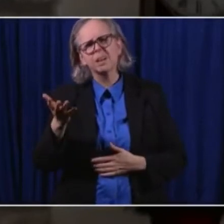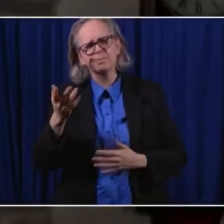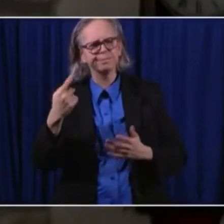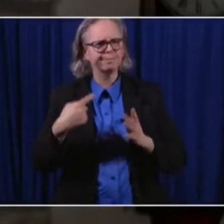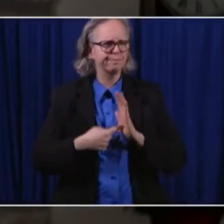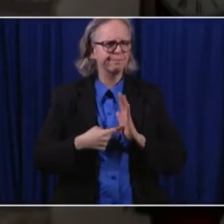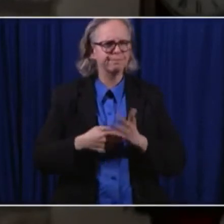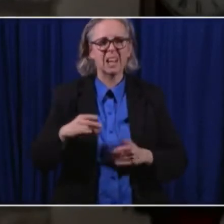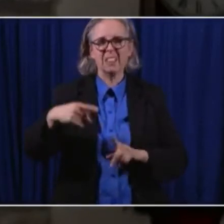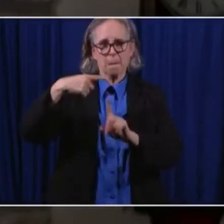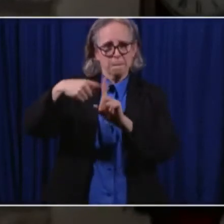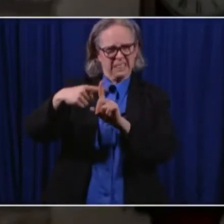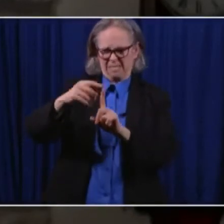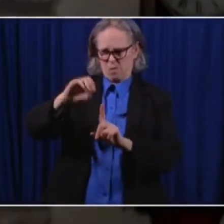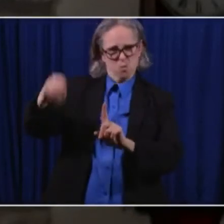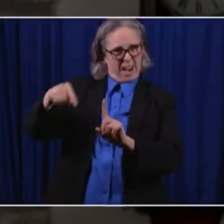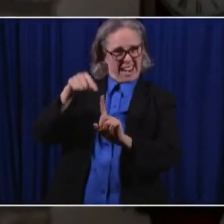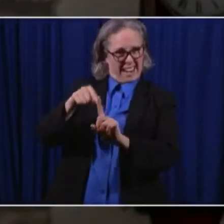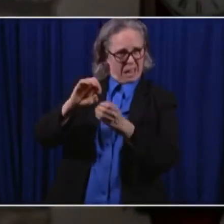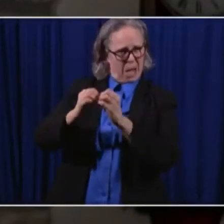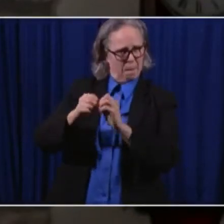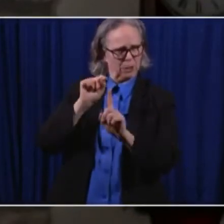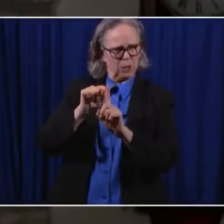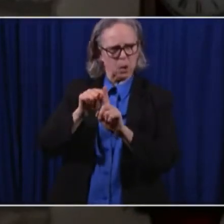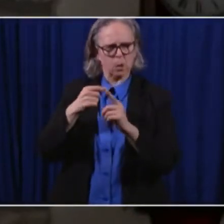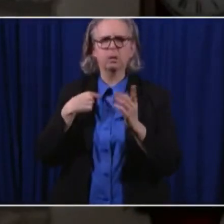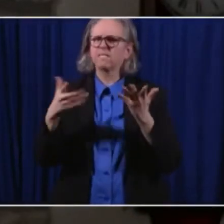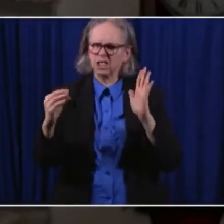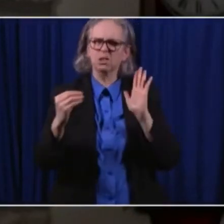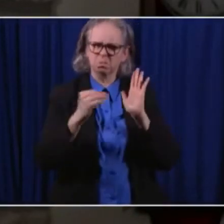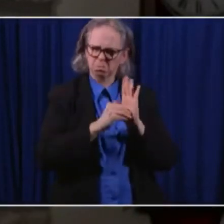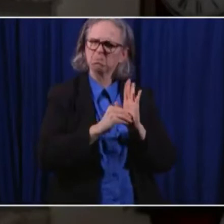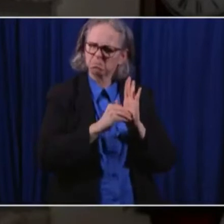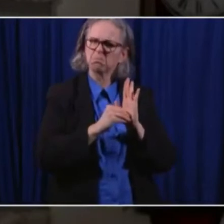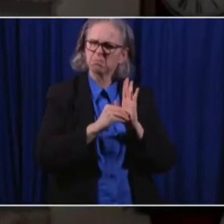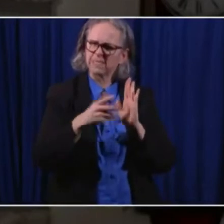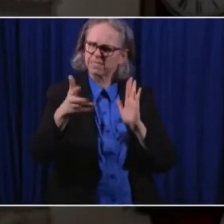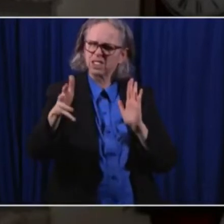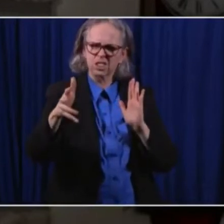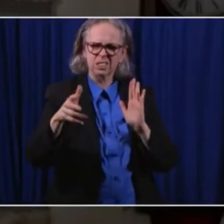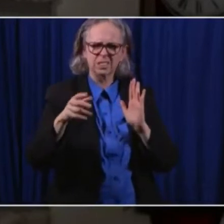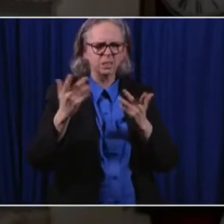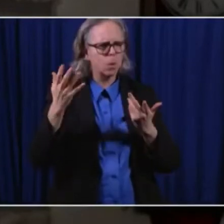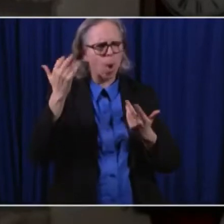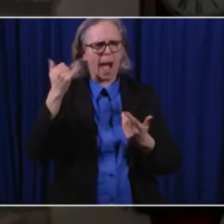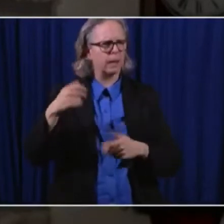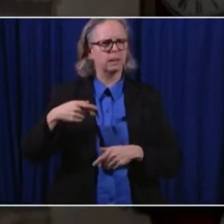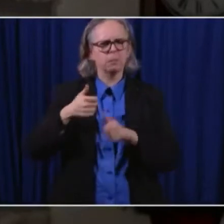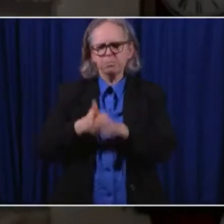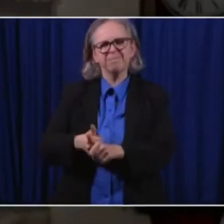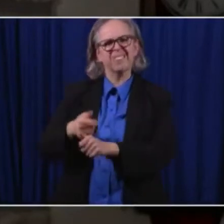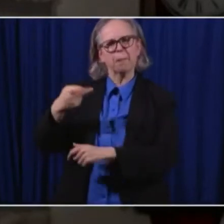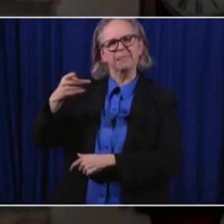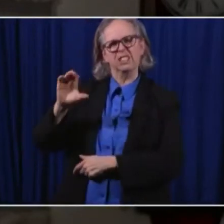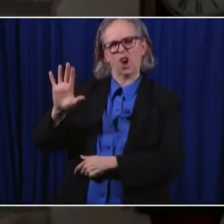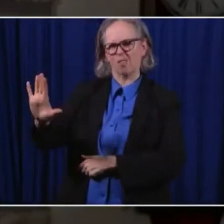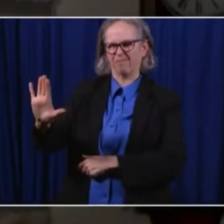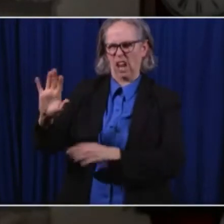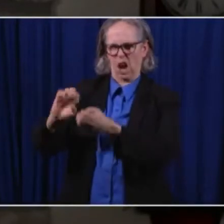positivity rate is, we have kept it, as you have pointed out, at the PCR level. States are split on